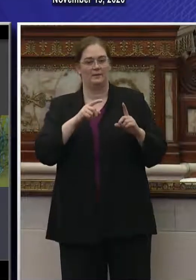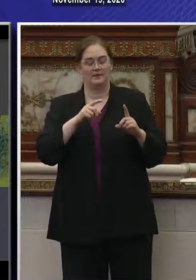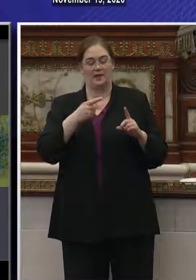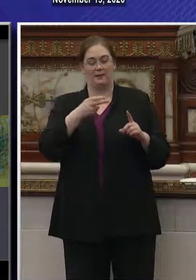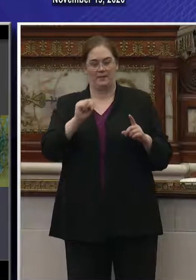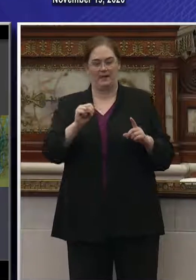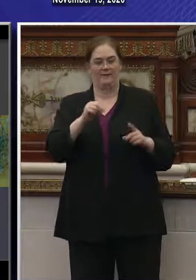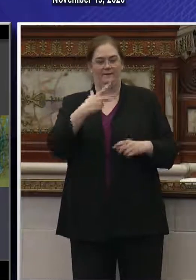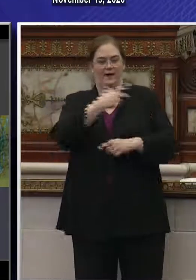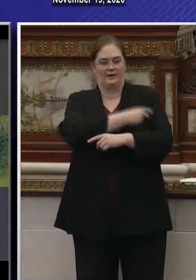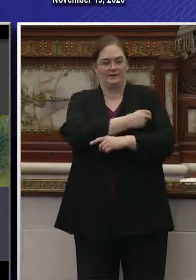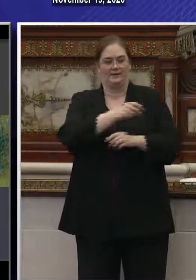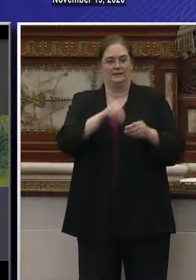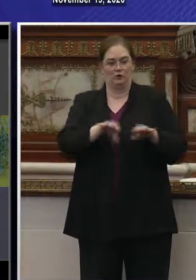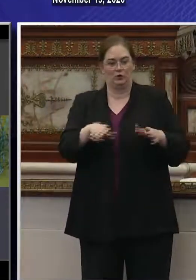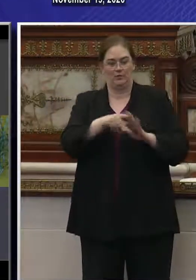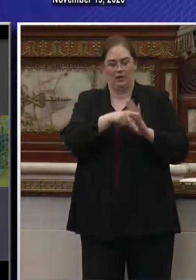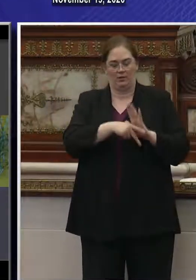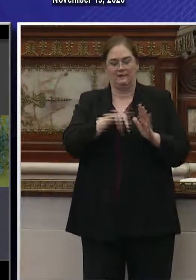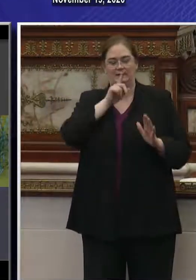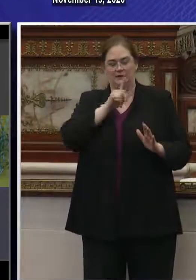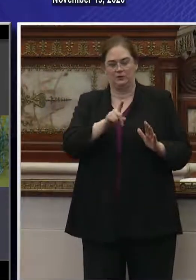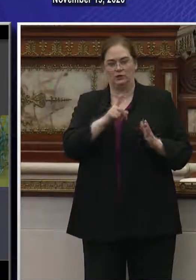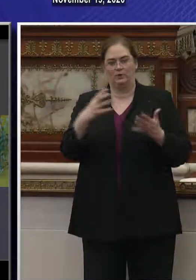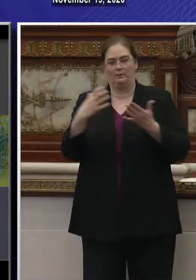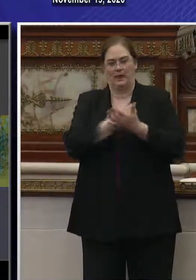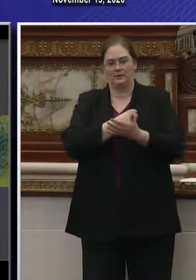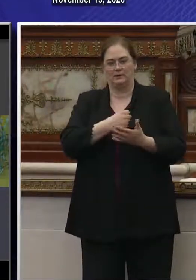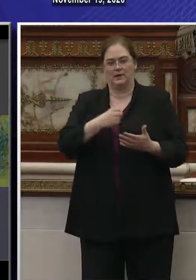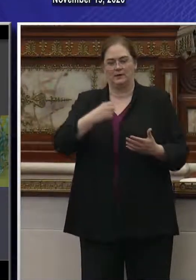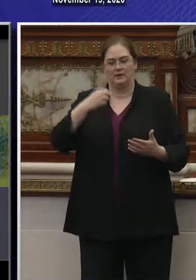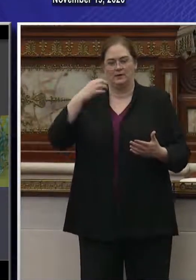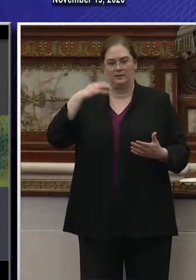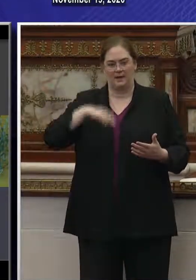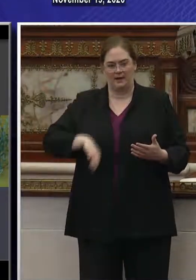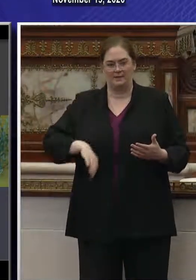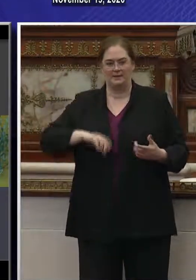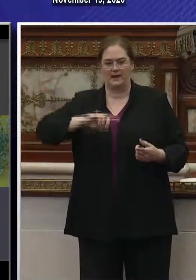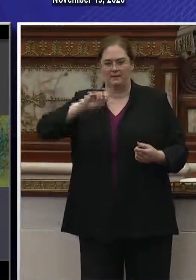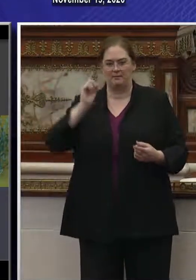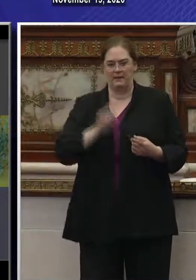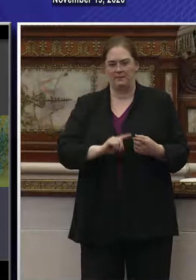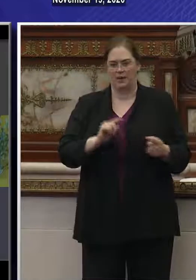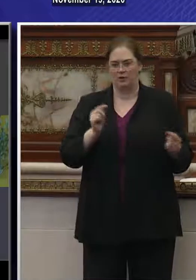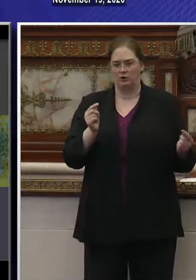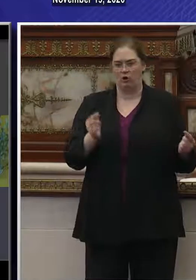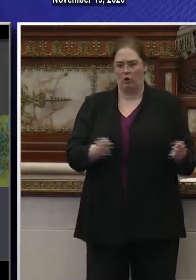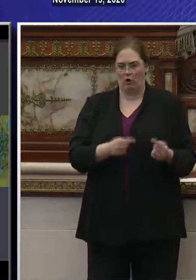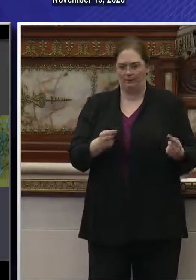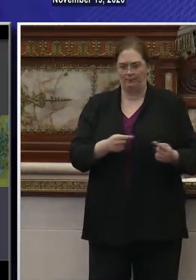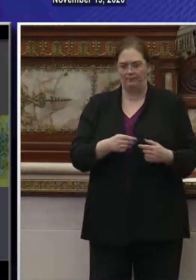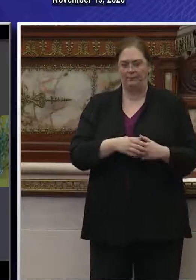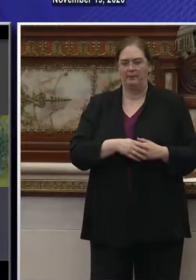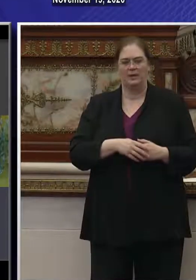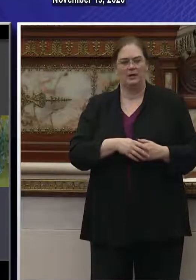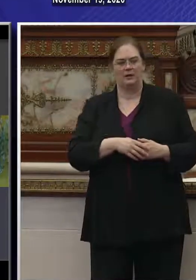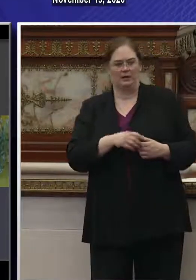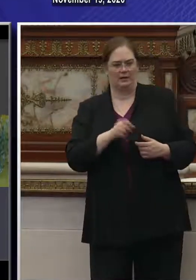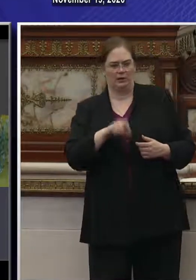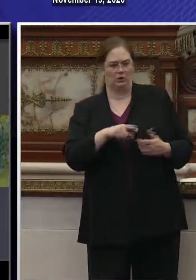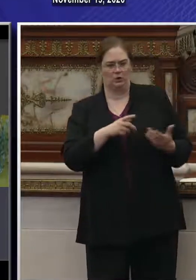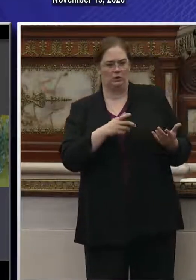vaccine distribution policy is to maximize benefits and minimize harm. Can